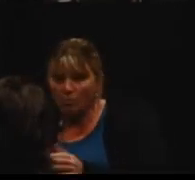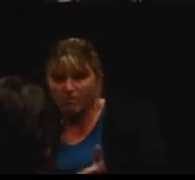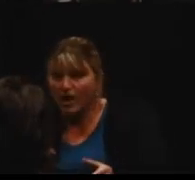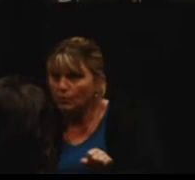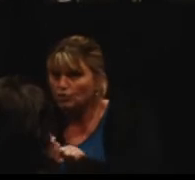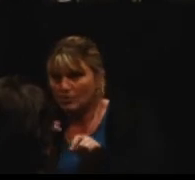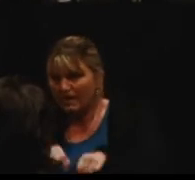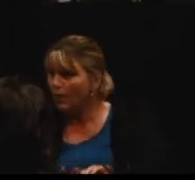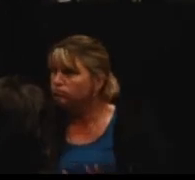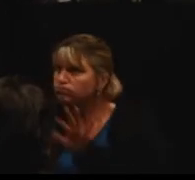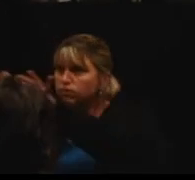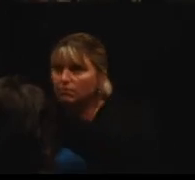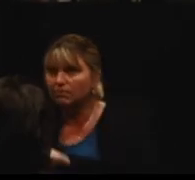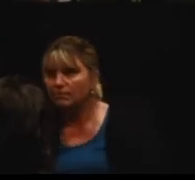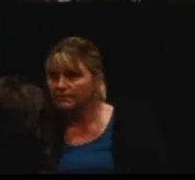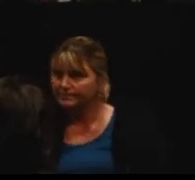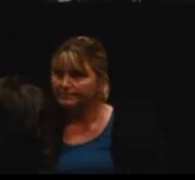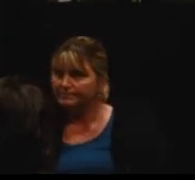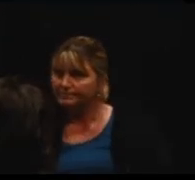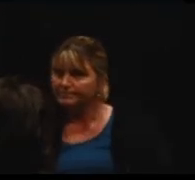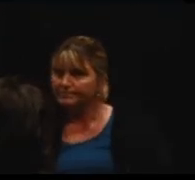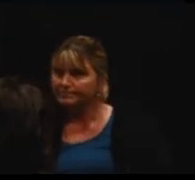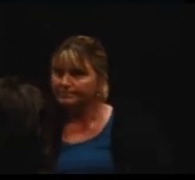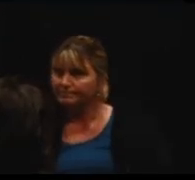jobs here under the current situation.